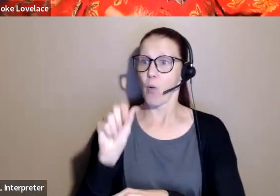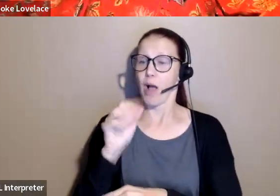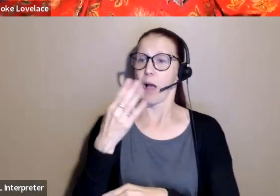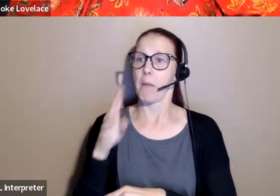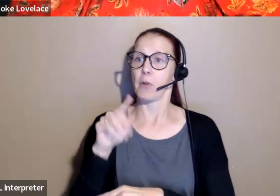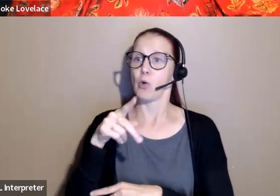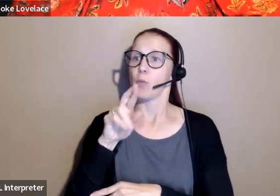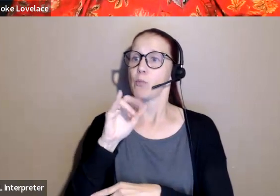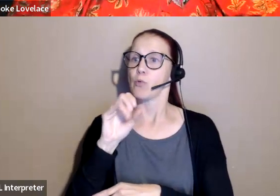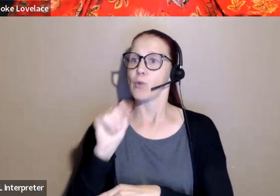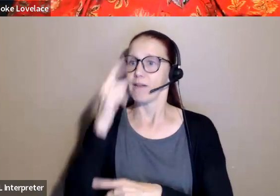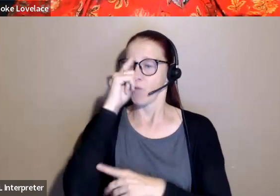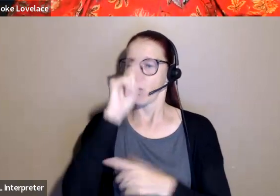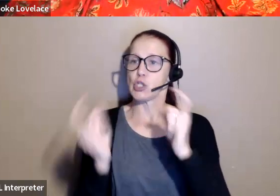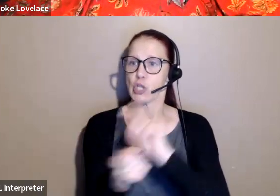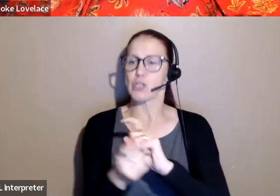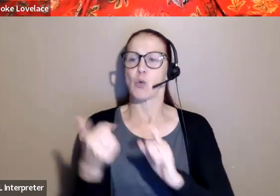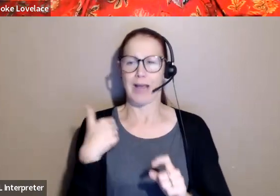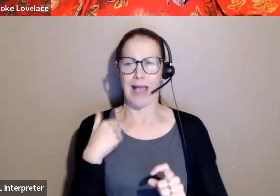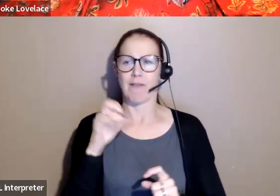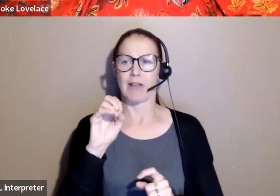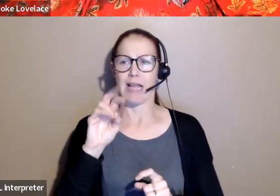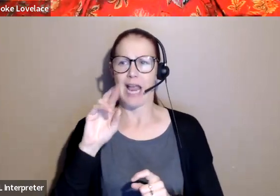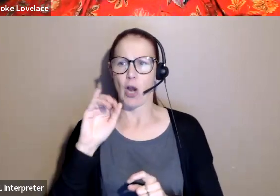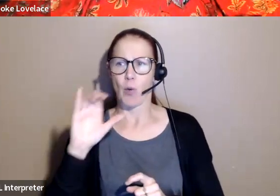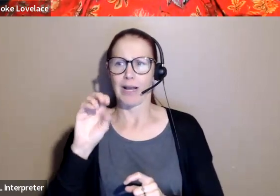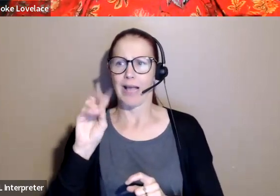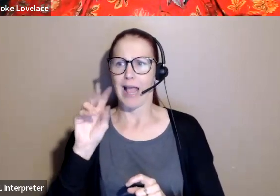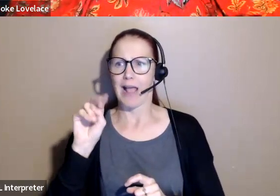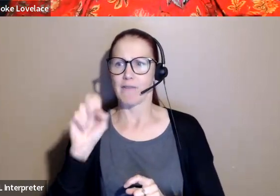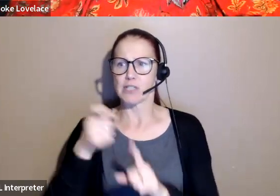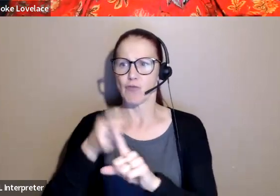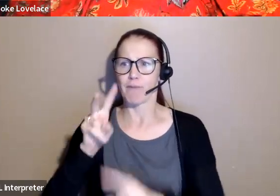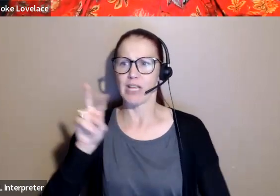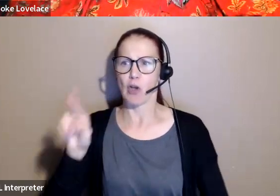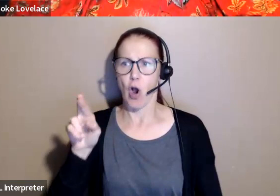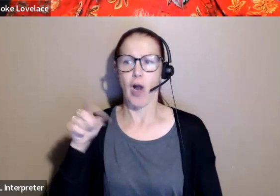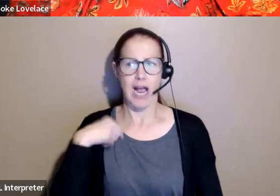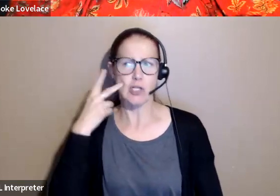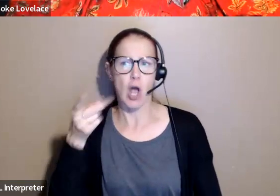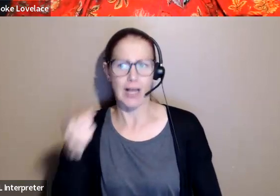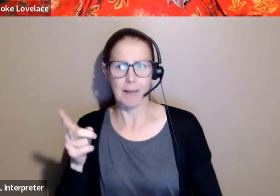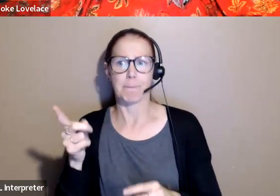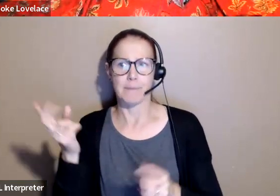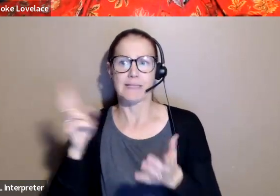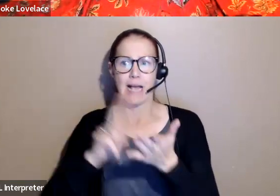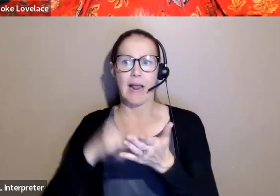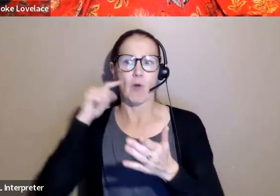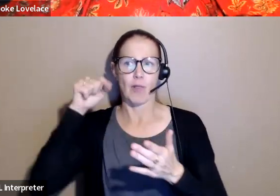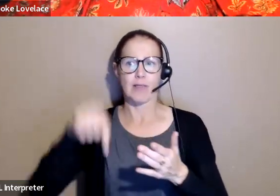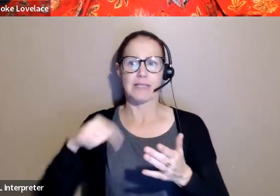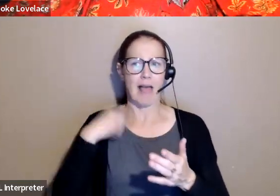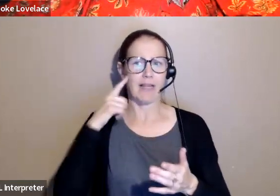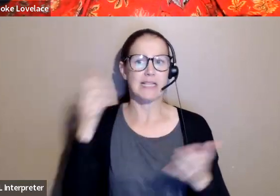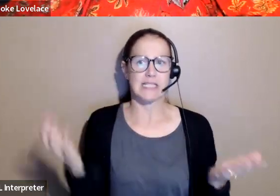have Eric Evans with VR on. He was on this, and I saw him sign up for this Capital Chats too. I believe he's here. But